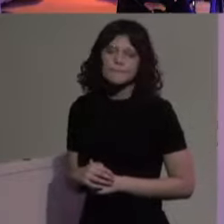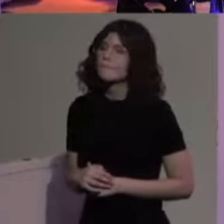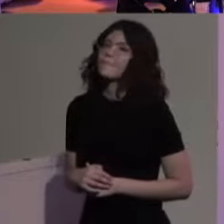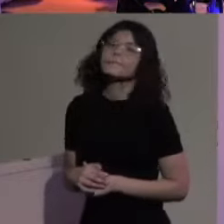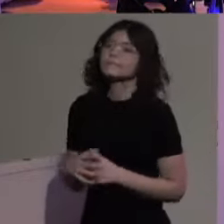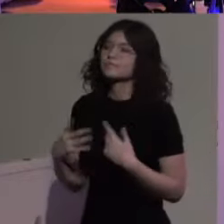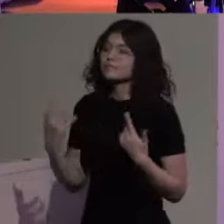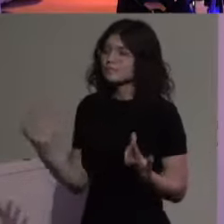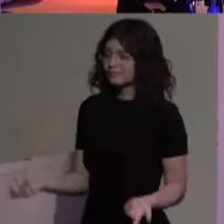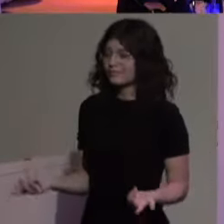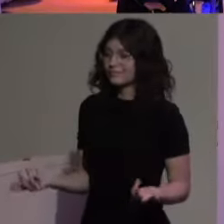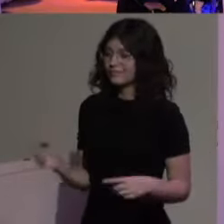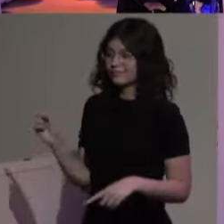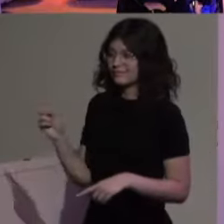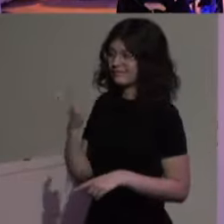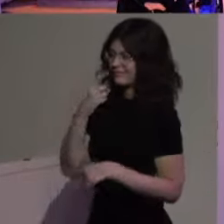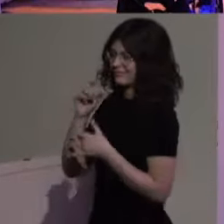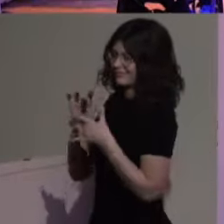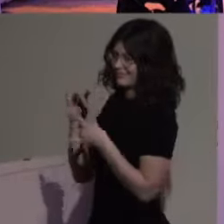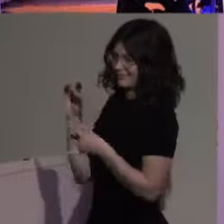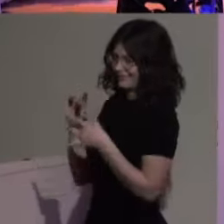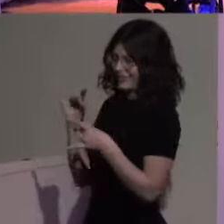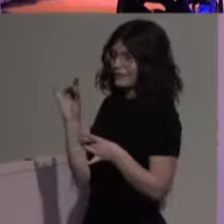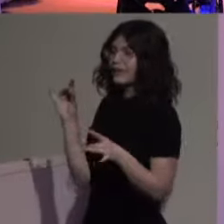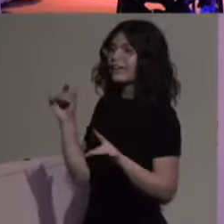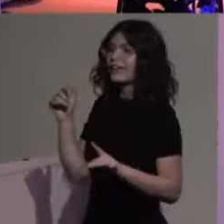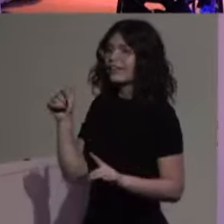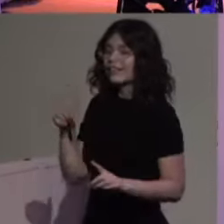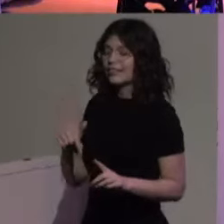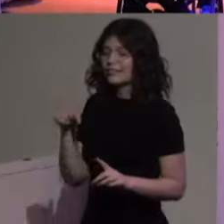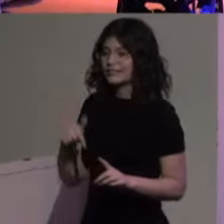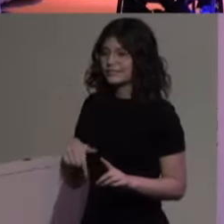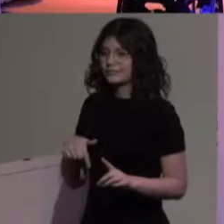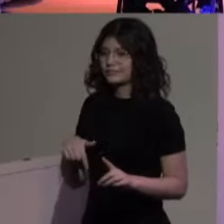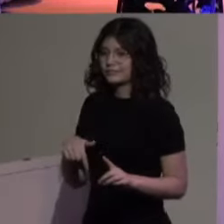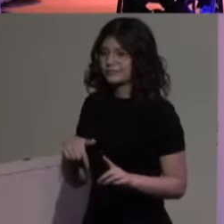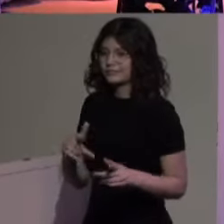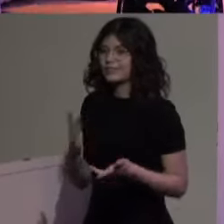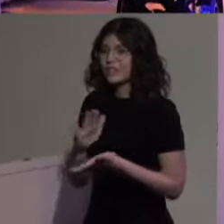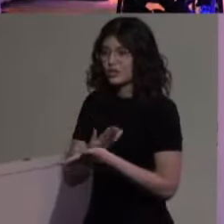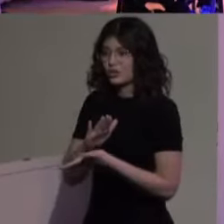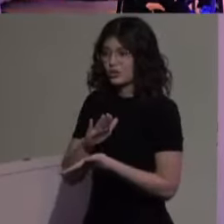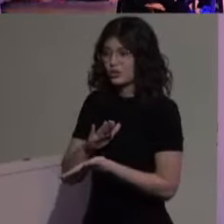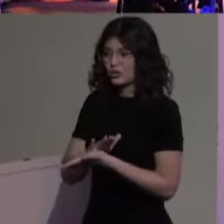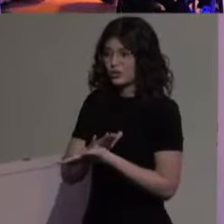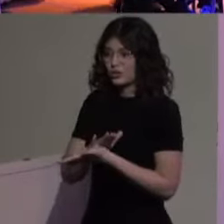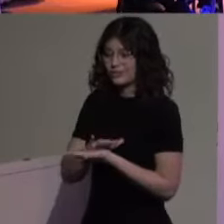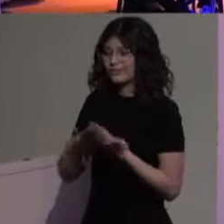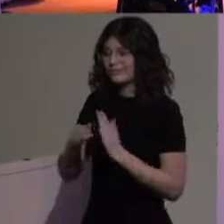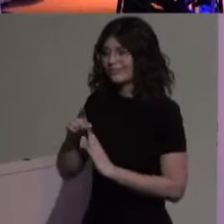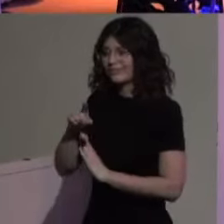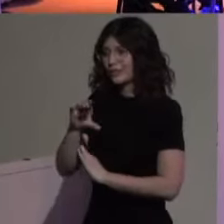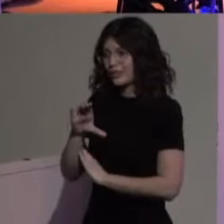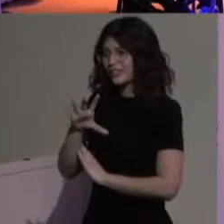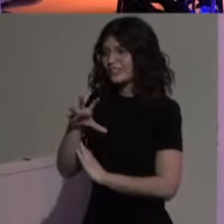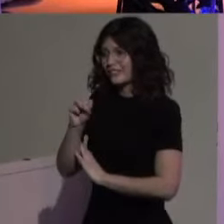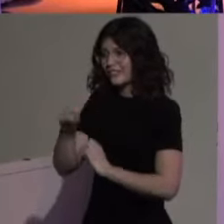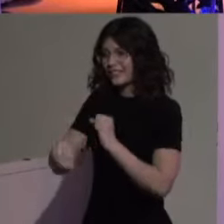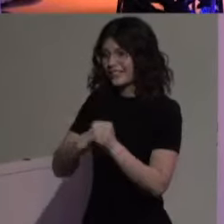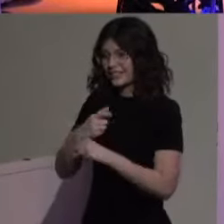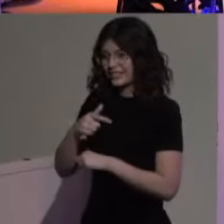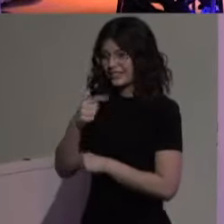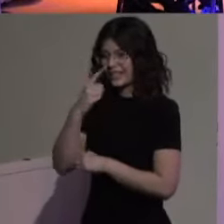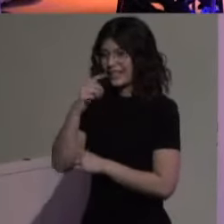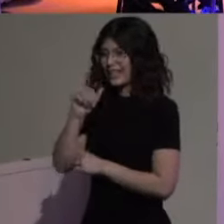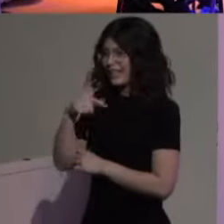So as Ms. Harrison previously stated, the school is turning 150 years this year on